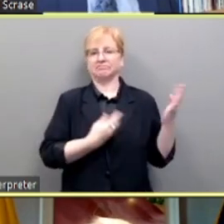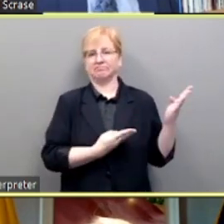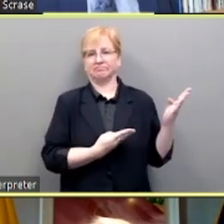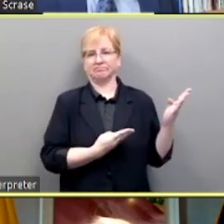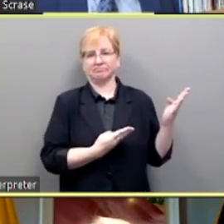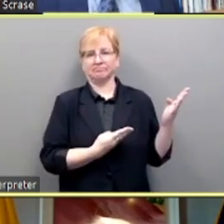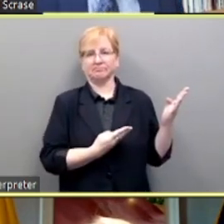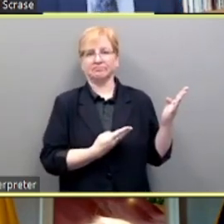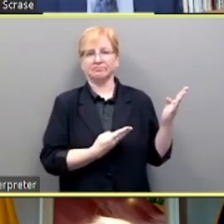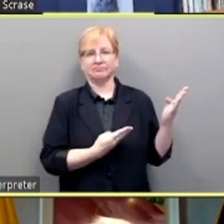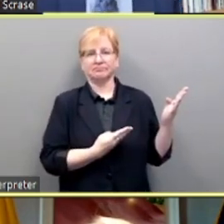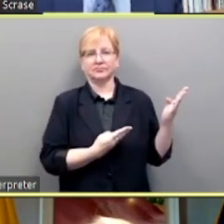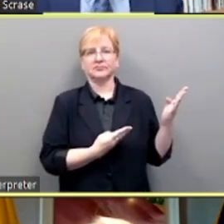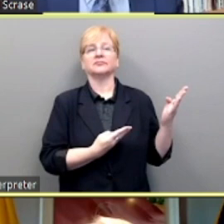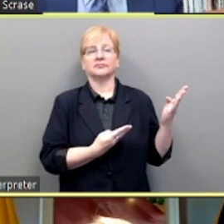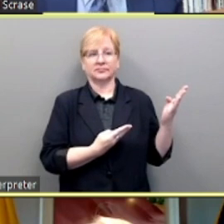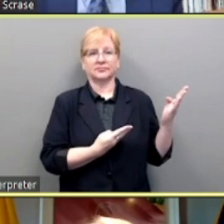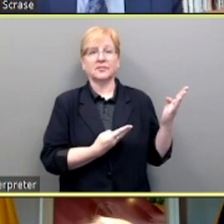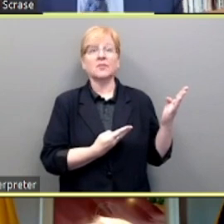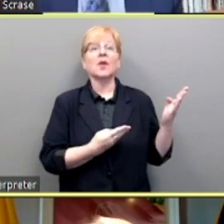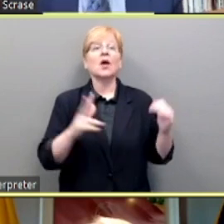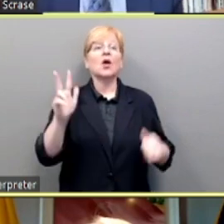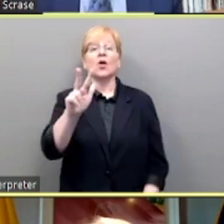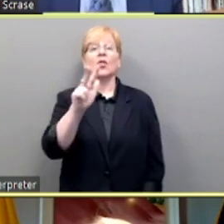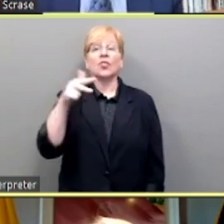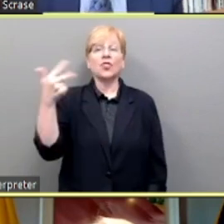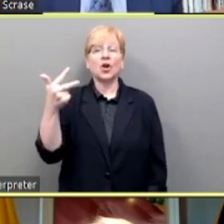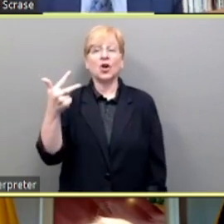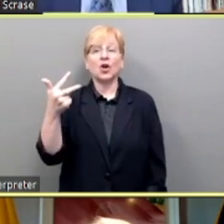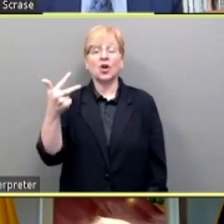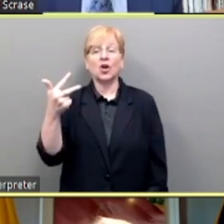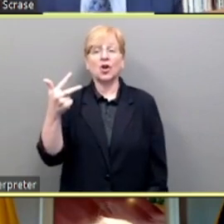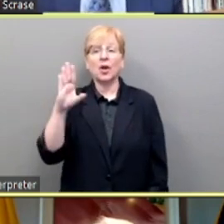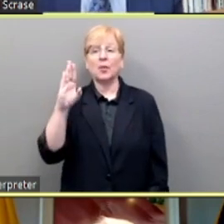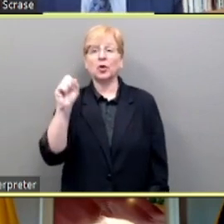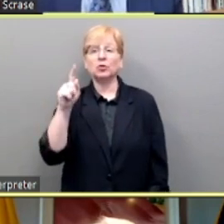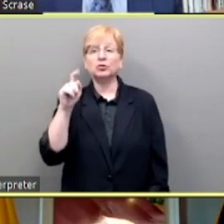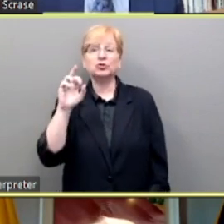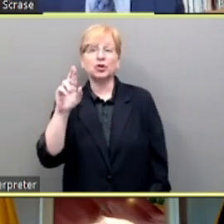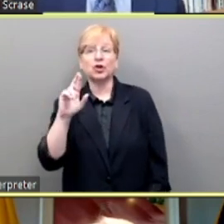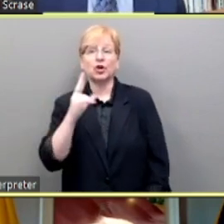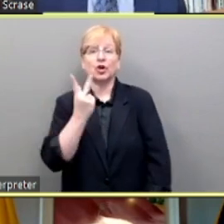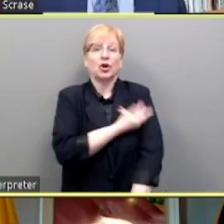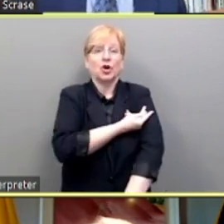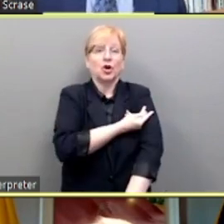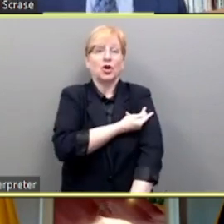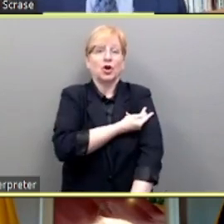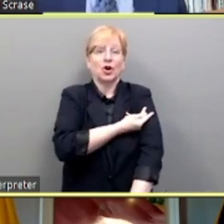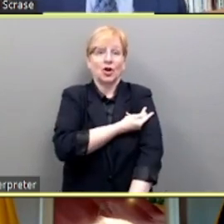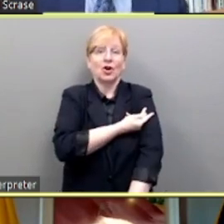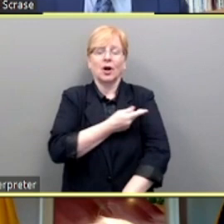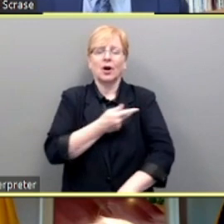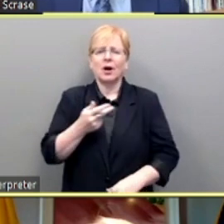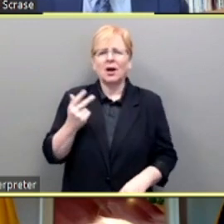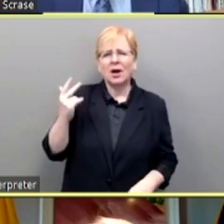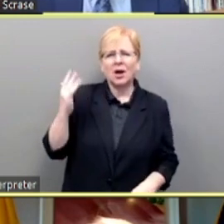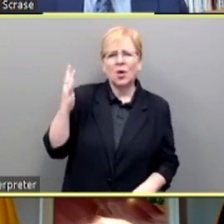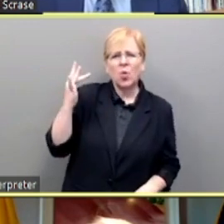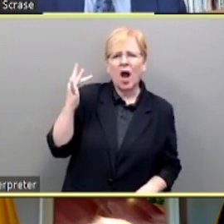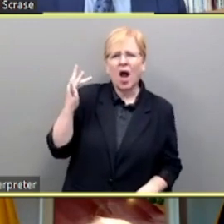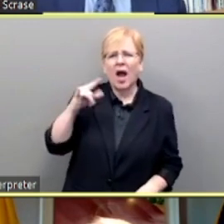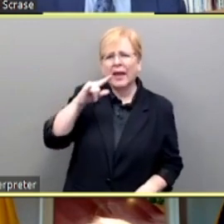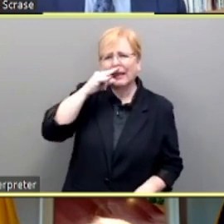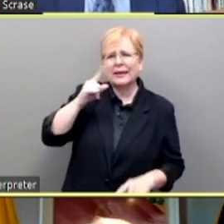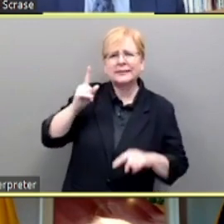The third COVID vaccine booster dose, people are asking, how come kids are not allowed to get